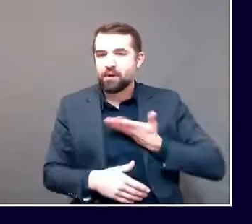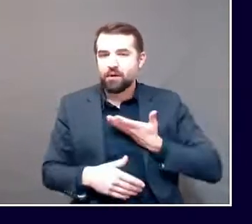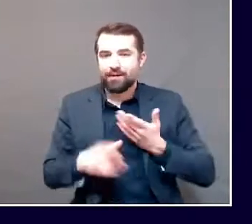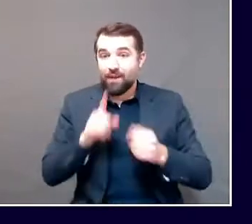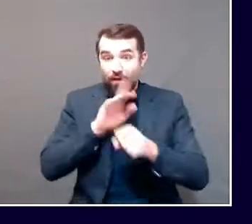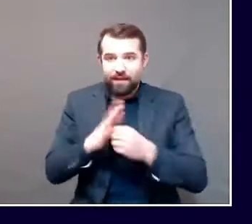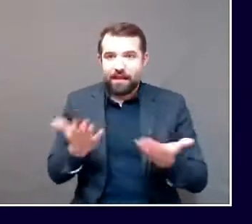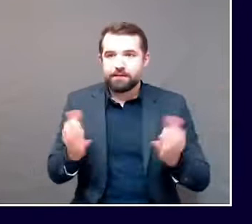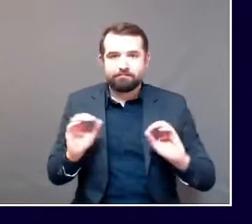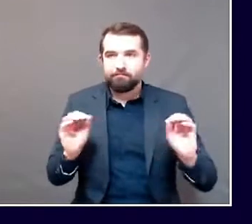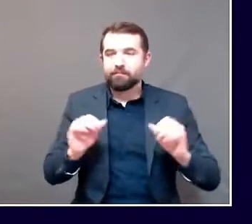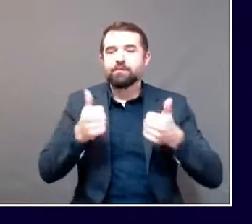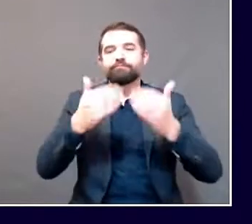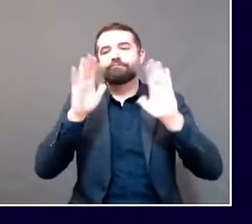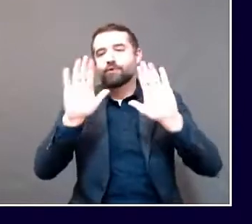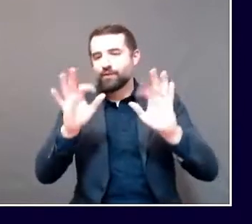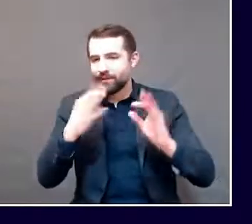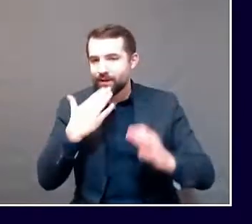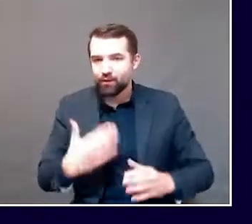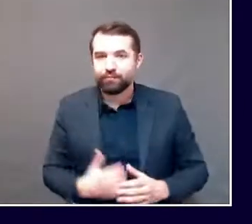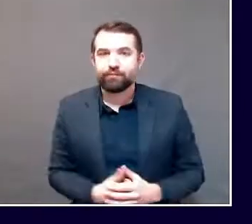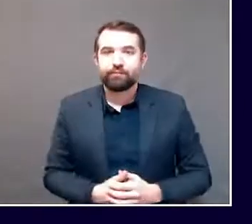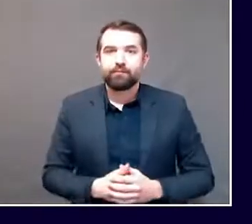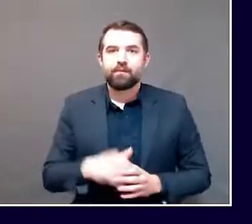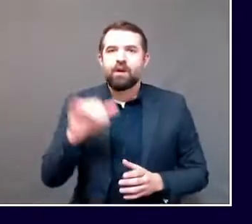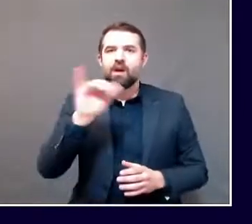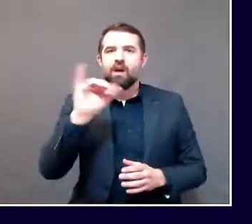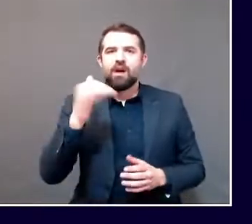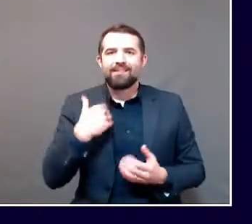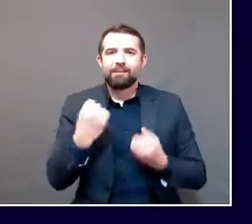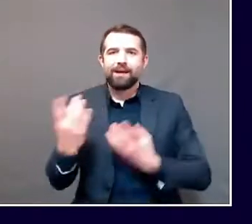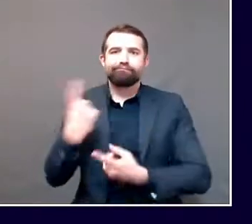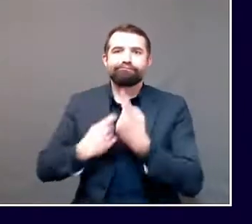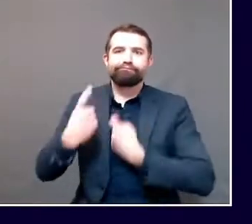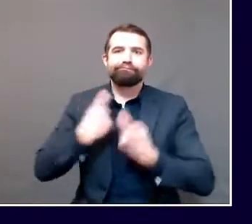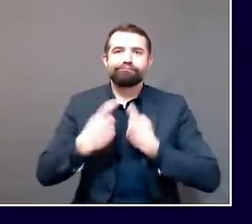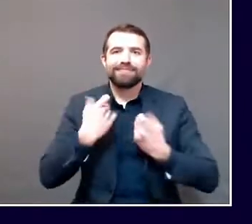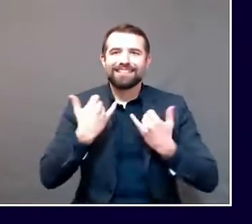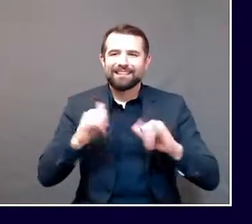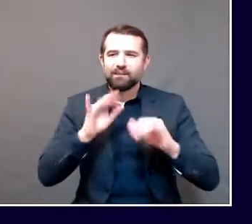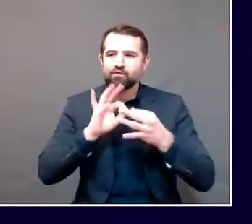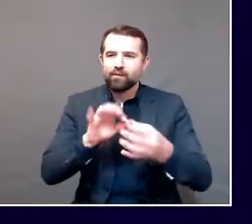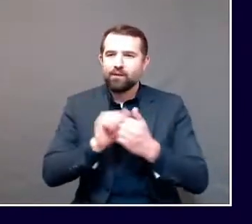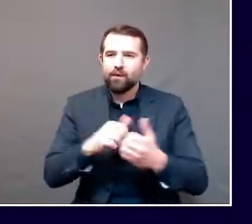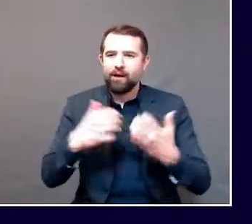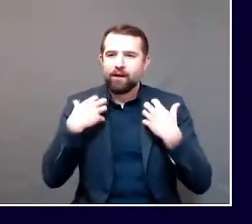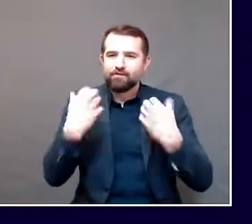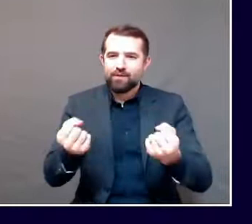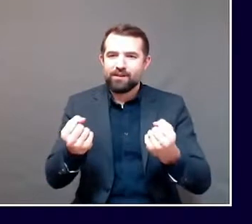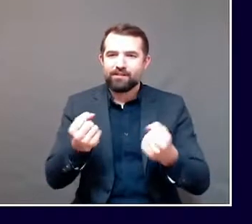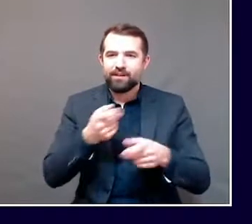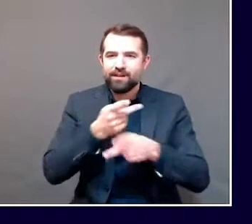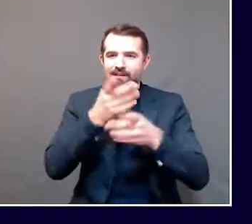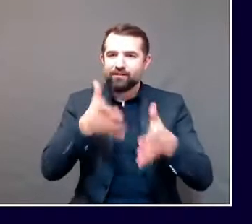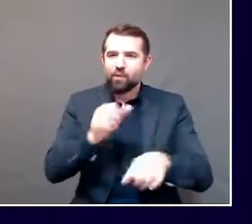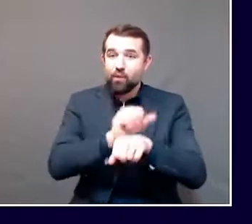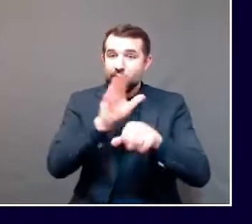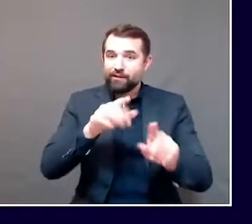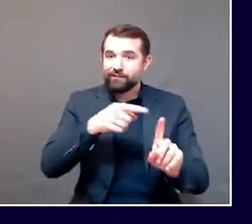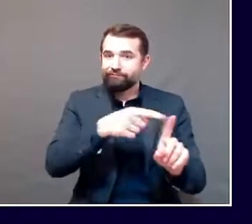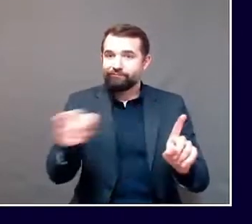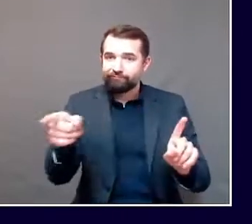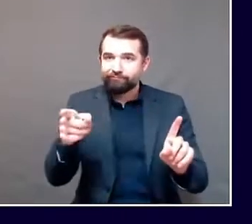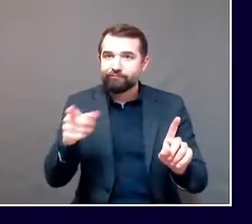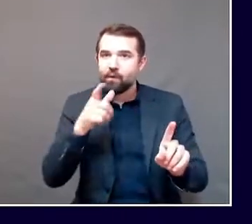you. We're also getting a lot of questions still about how healthcare workers that are not associated with one of the big